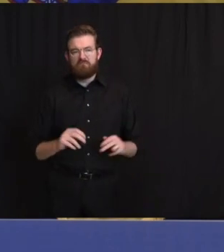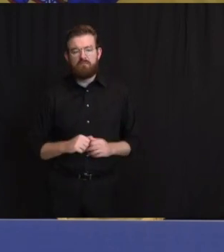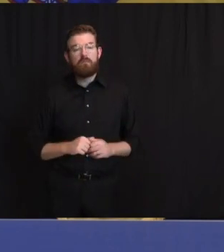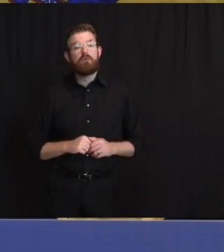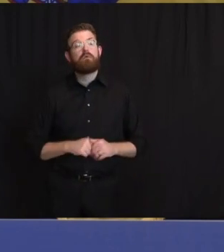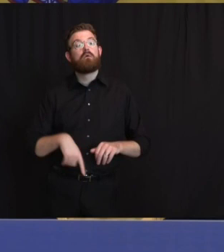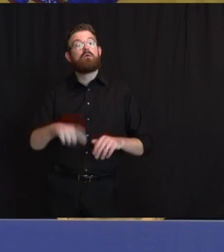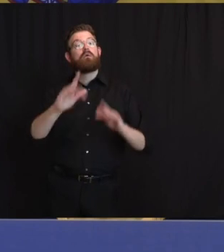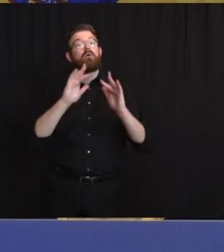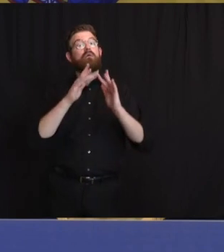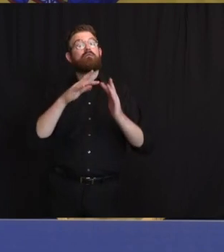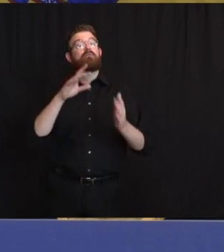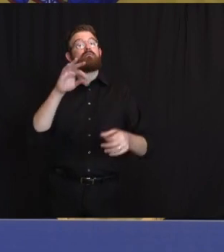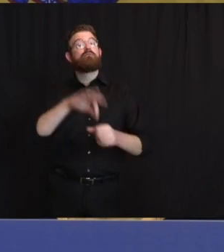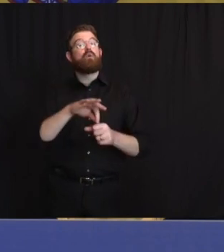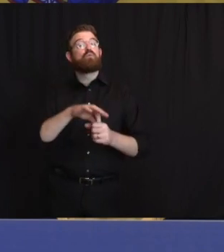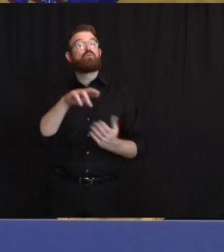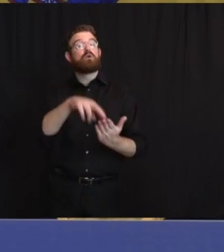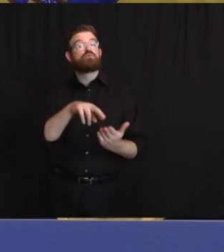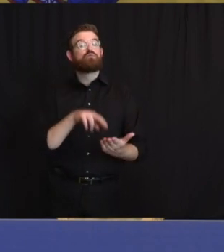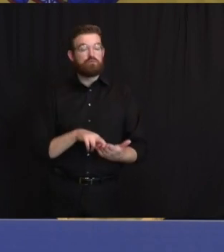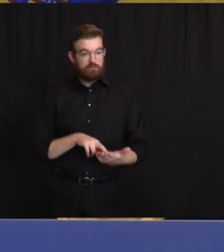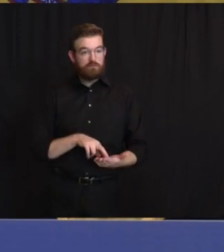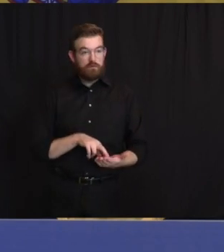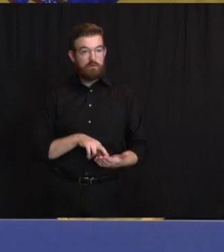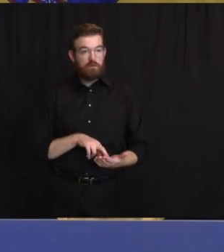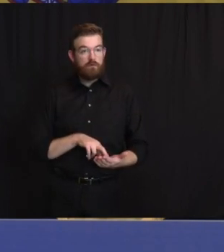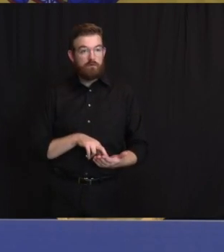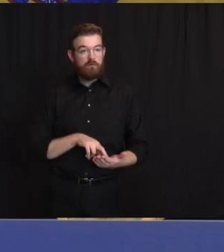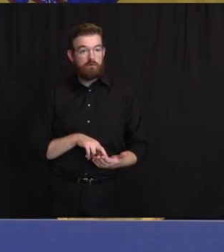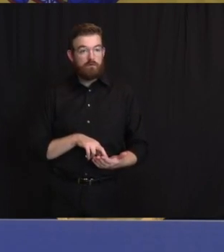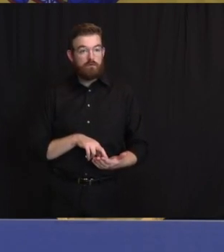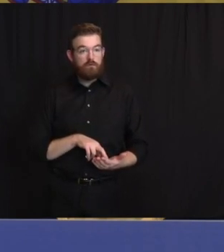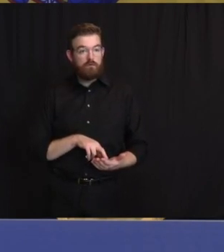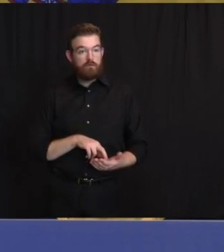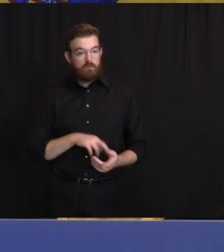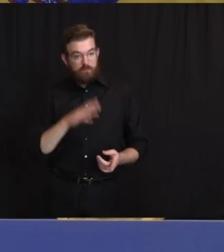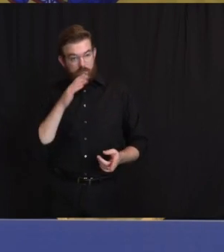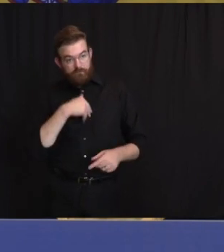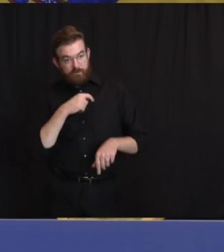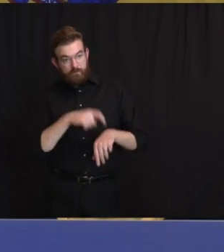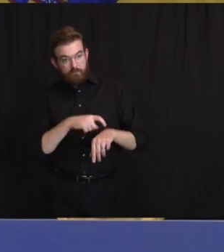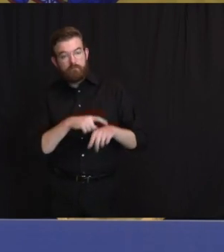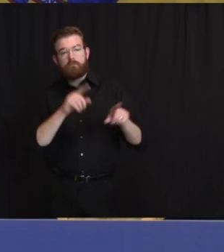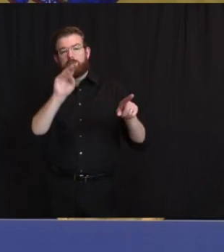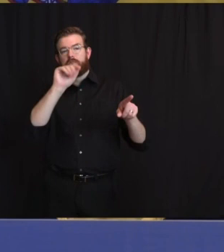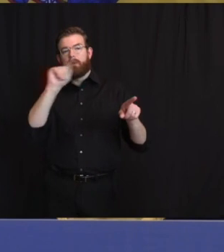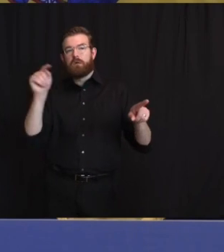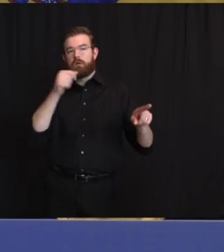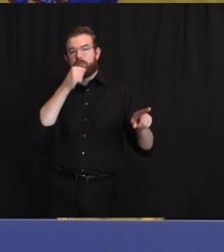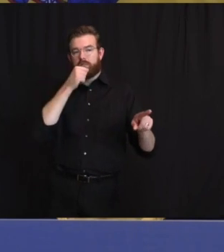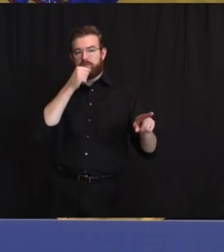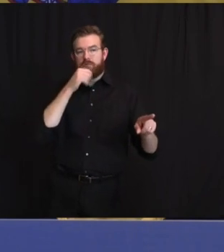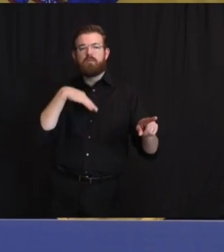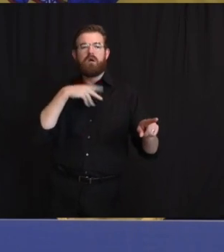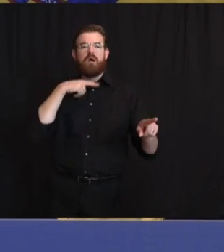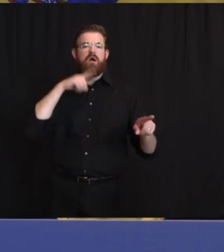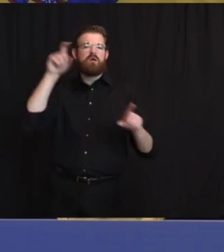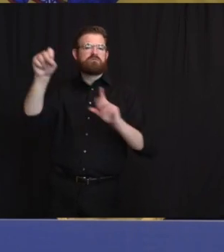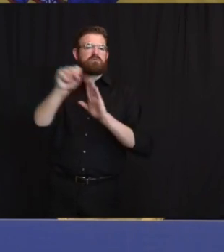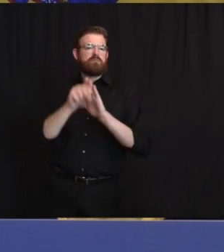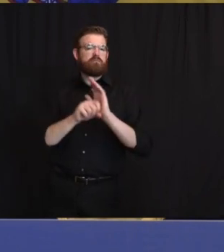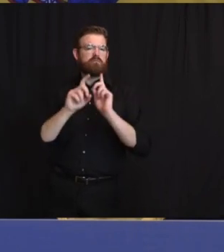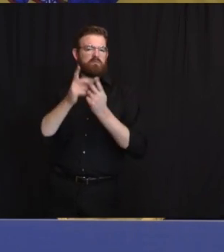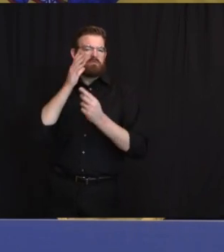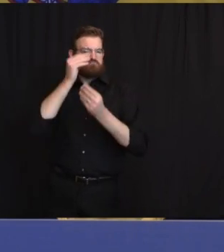I assume we'll have that in time? Have to defer to the State Department. We can get a follow-up. We'll come back to the